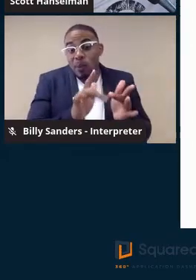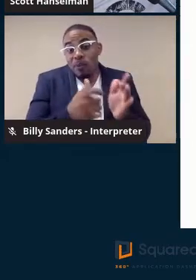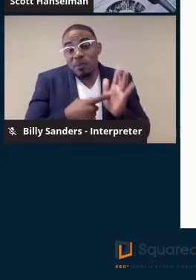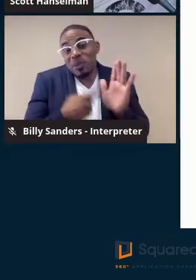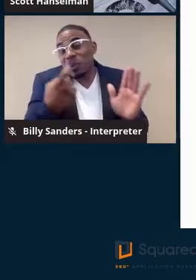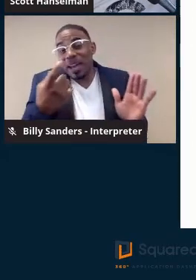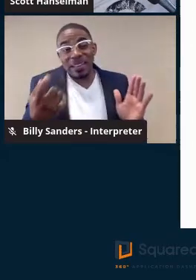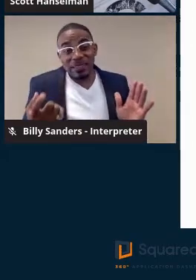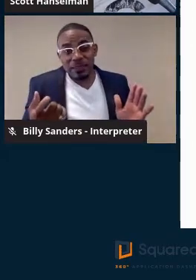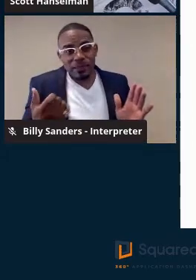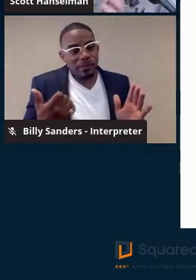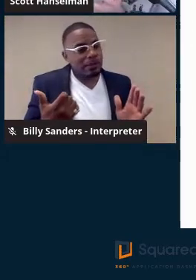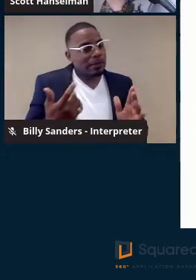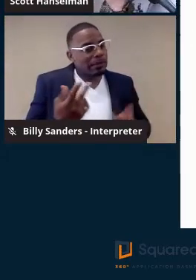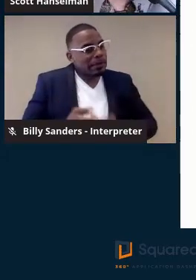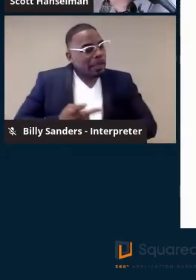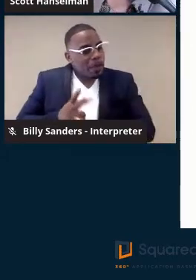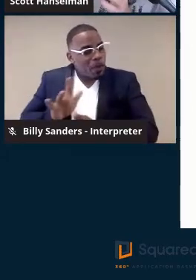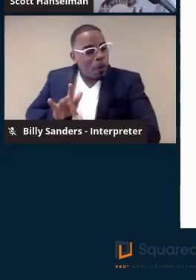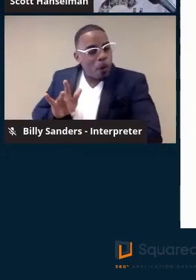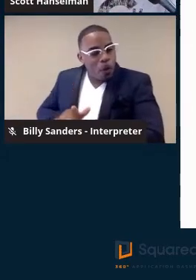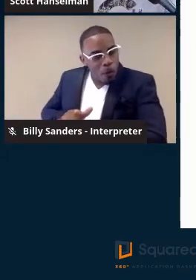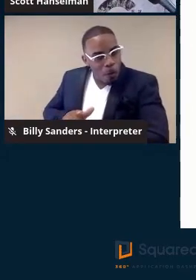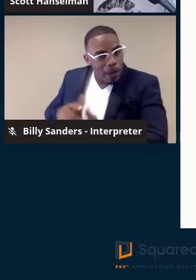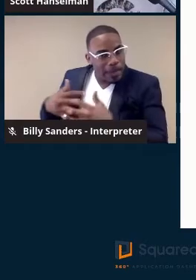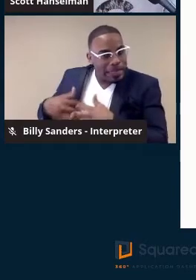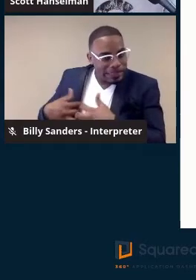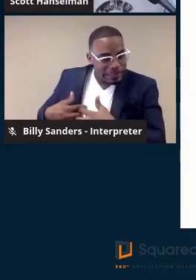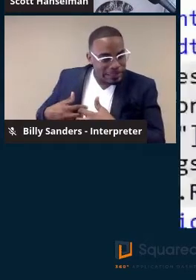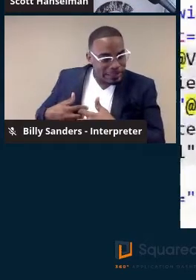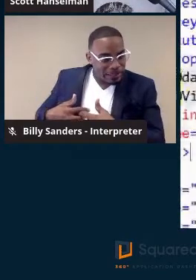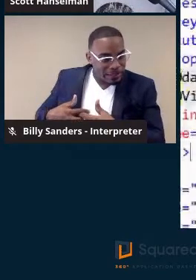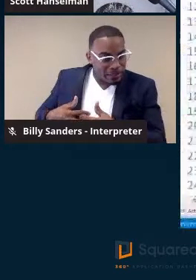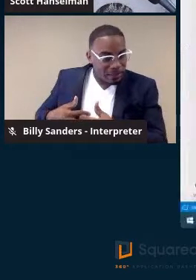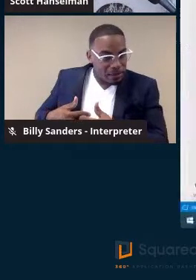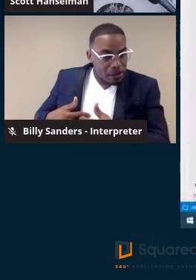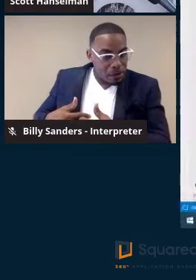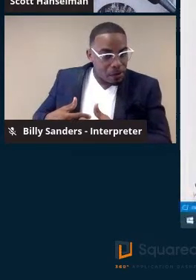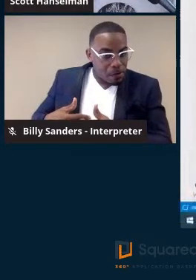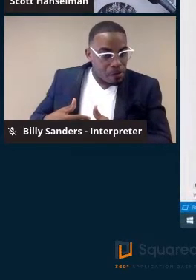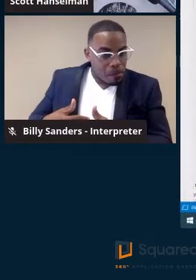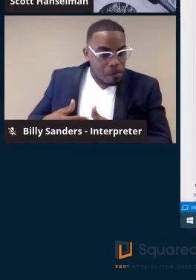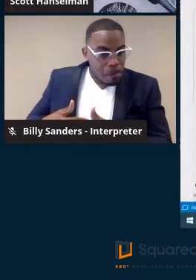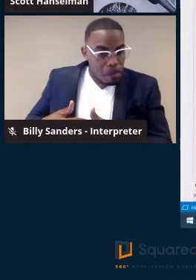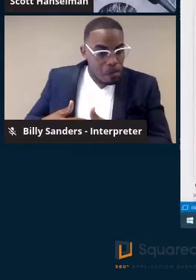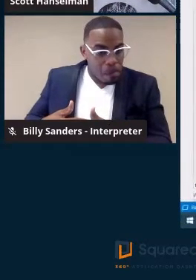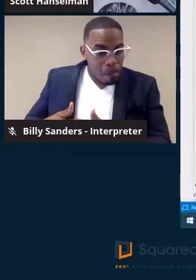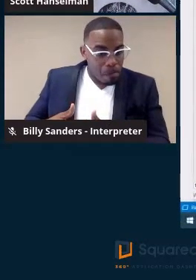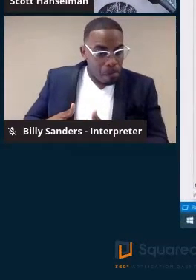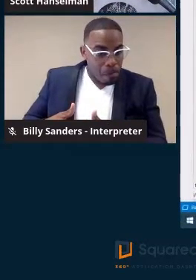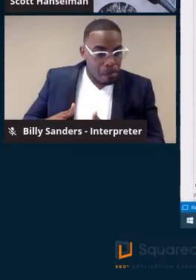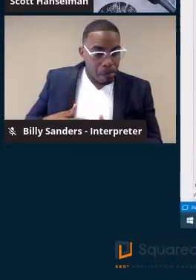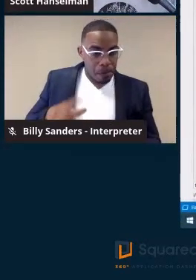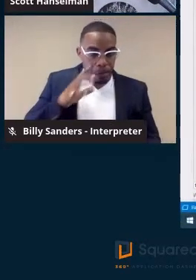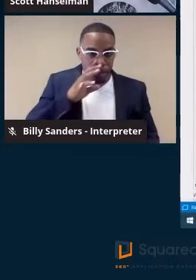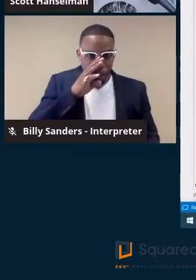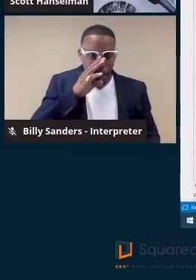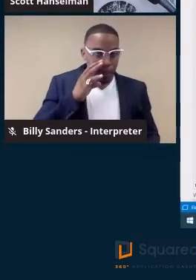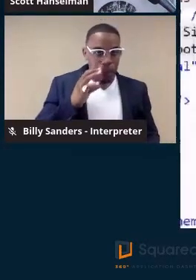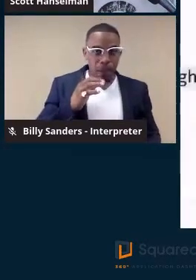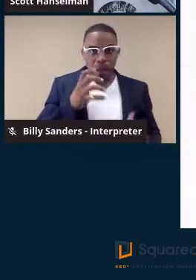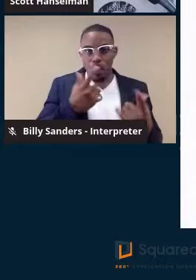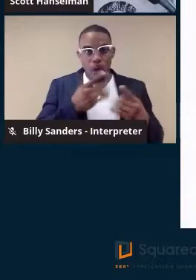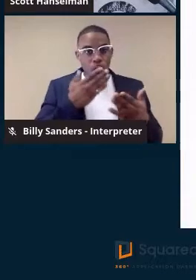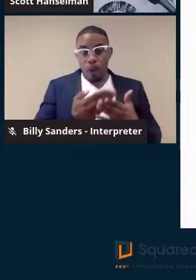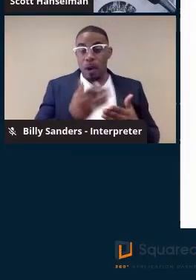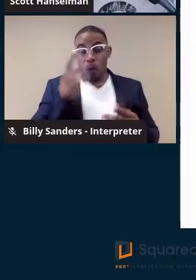scratch, but we kept the core engine. That core engine worked very well. And the